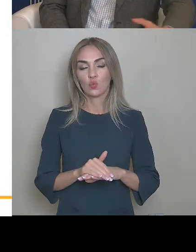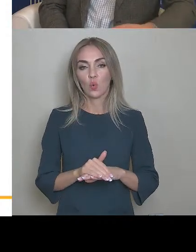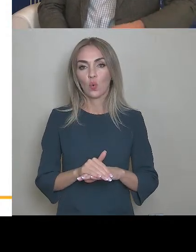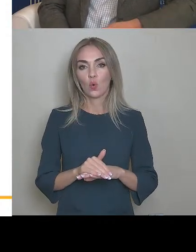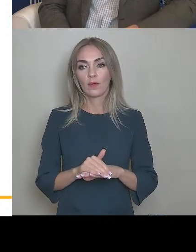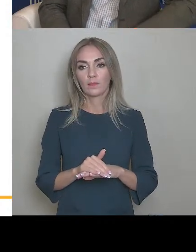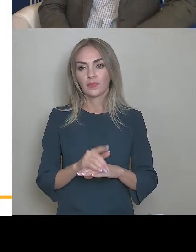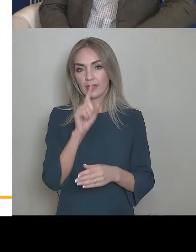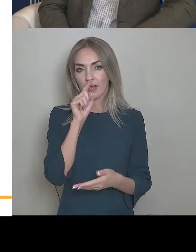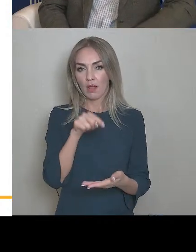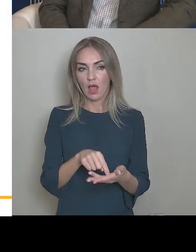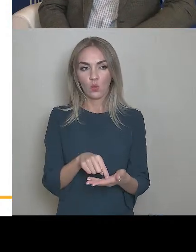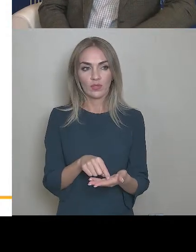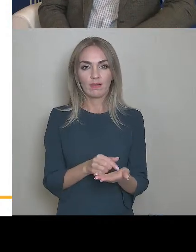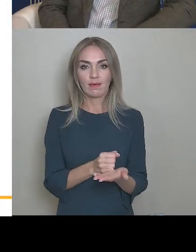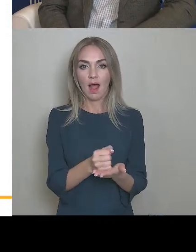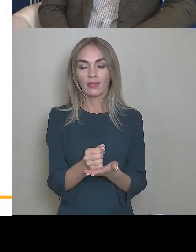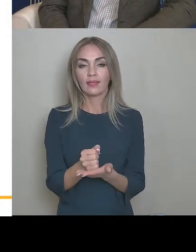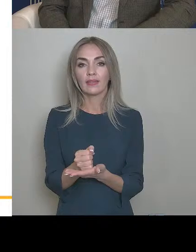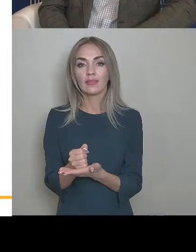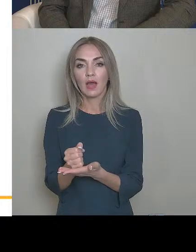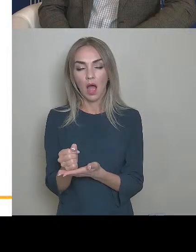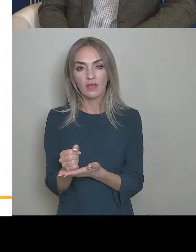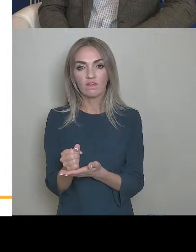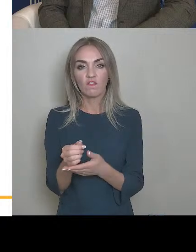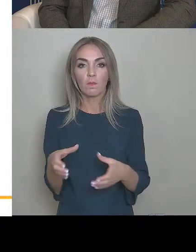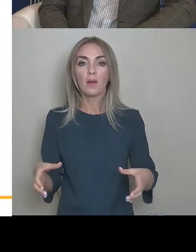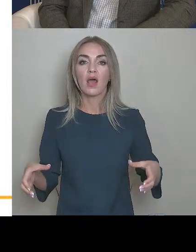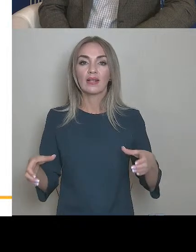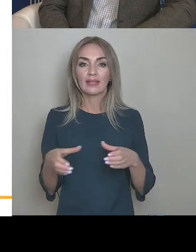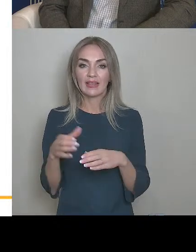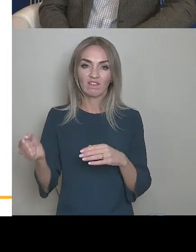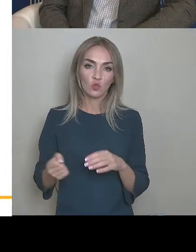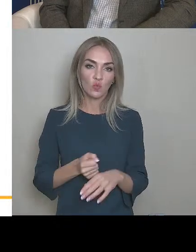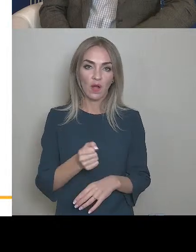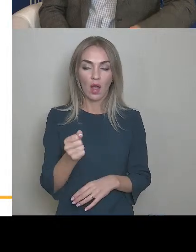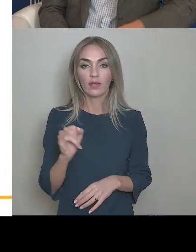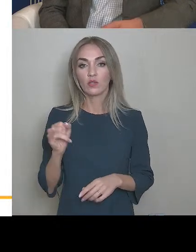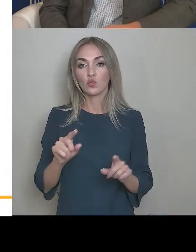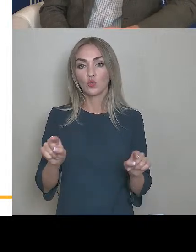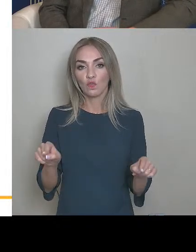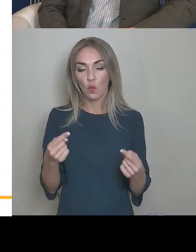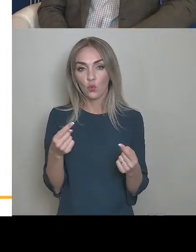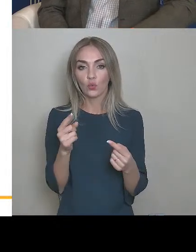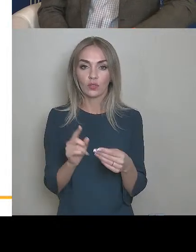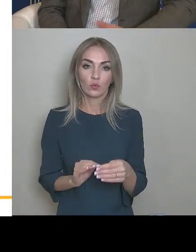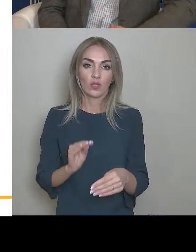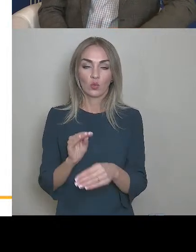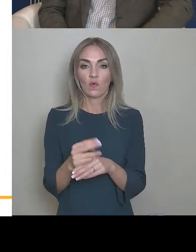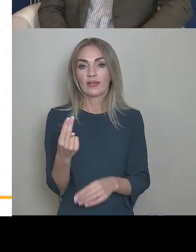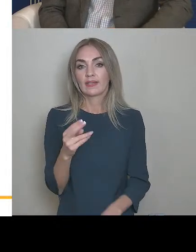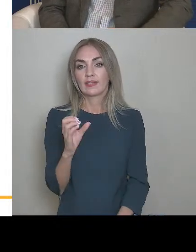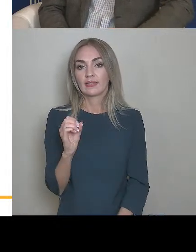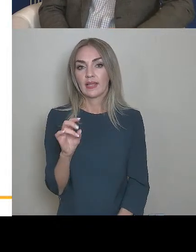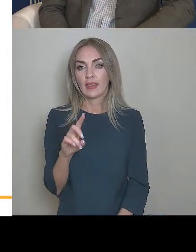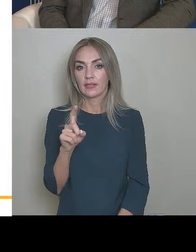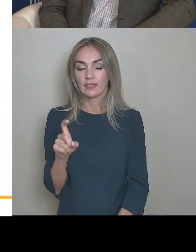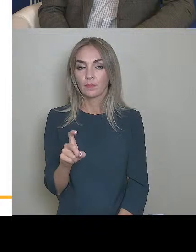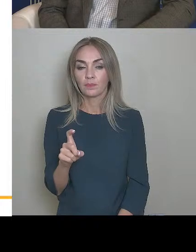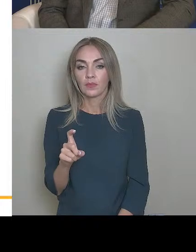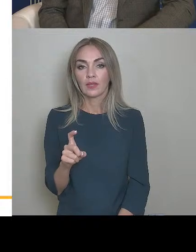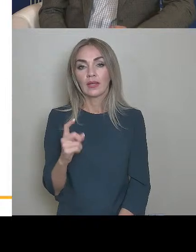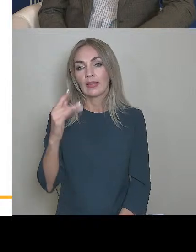indirect criteria make candidates stick to being nominated by parties only, and